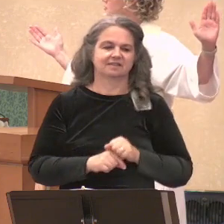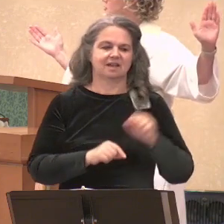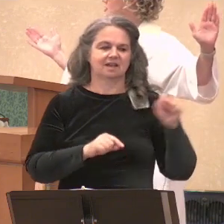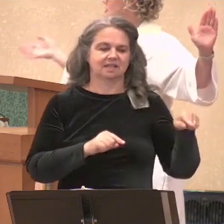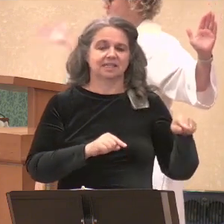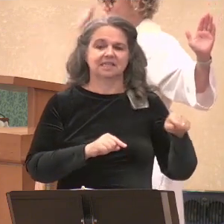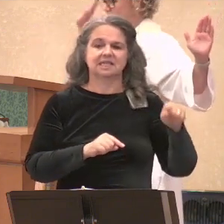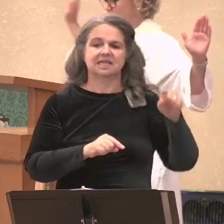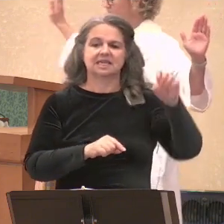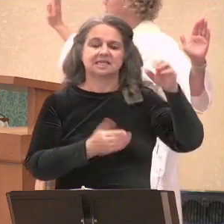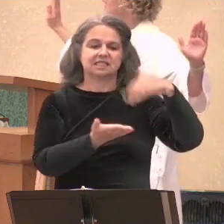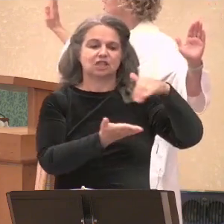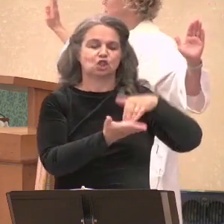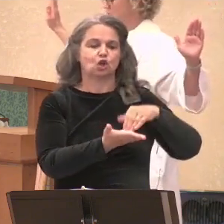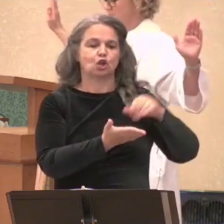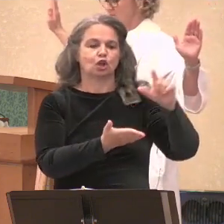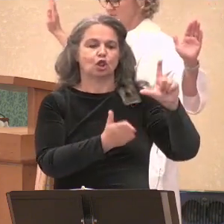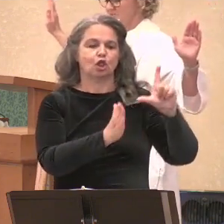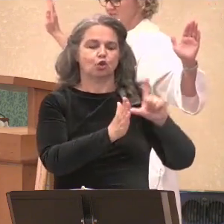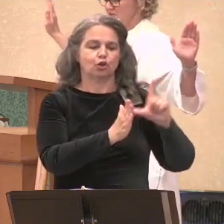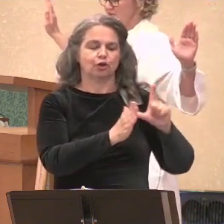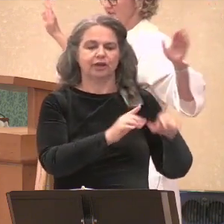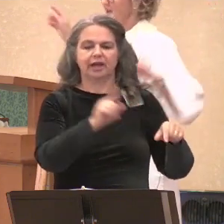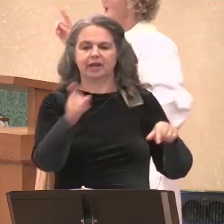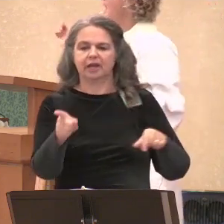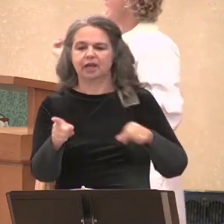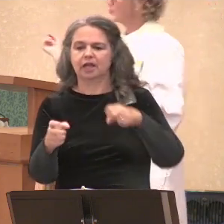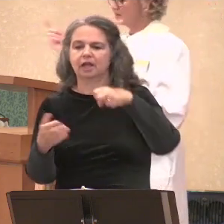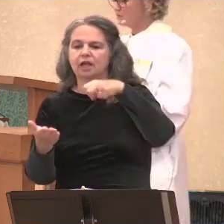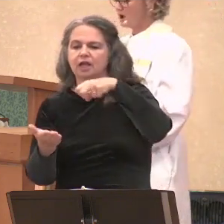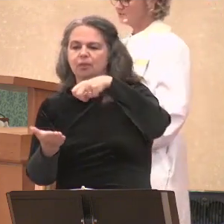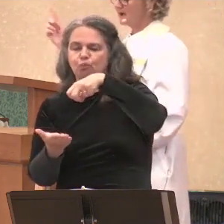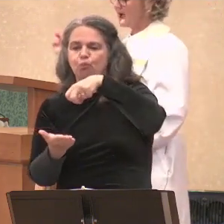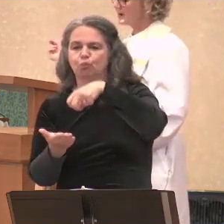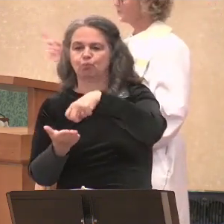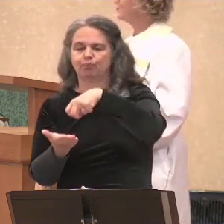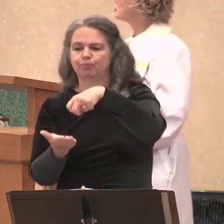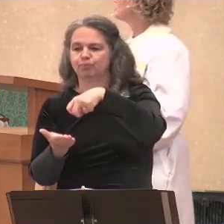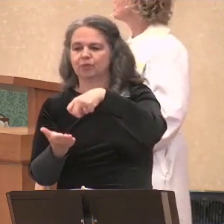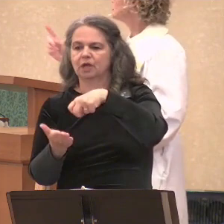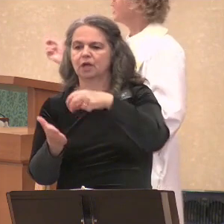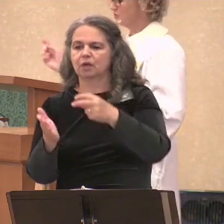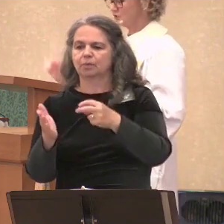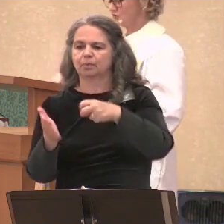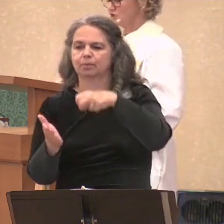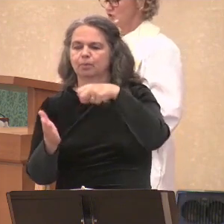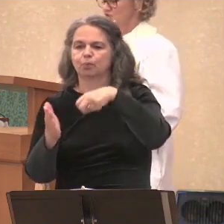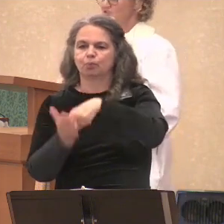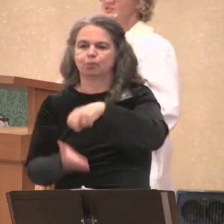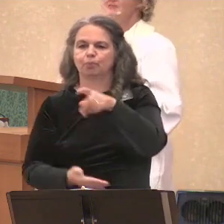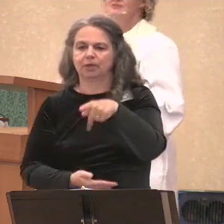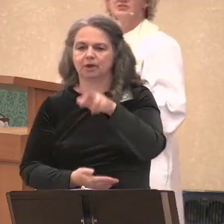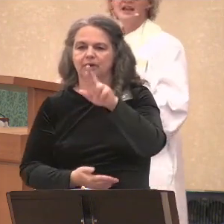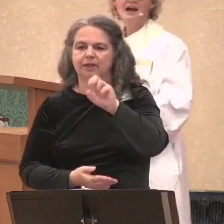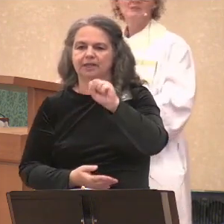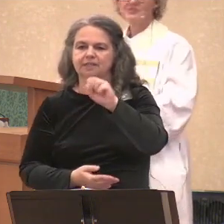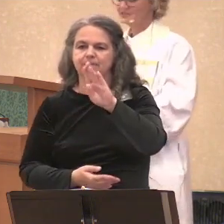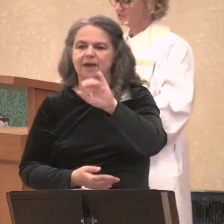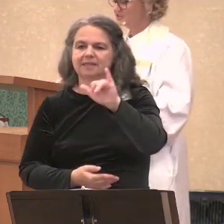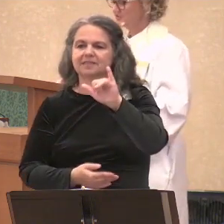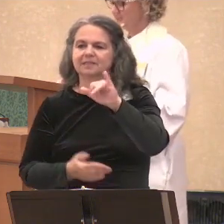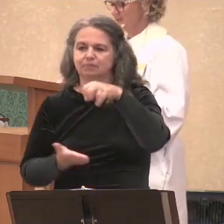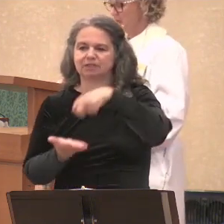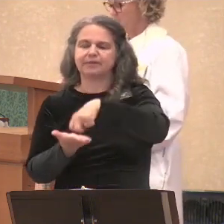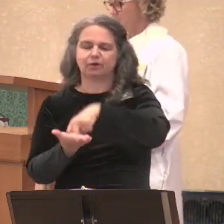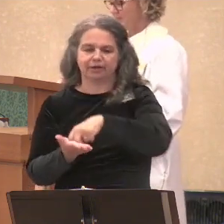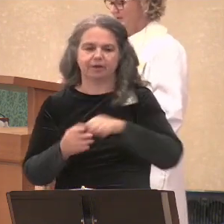Central Lutheran Church and Westminster Presbyterian, and we walked back and forth between those two churches several times